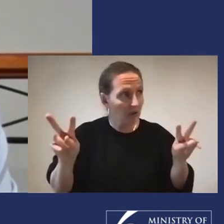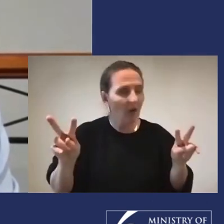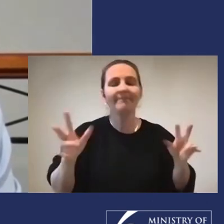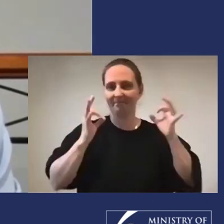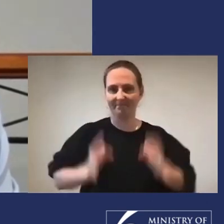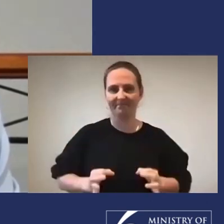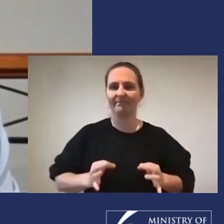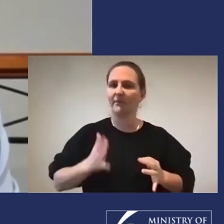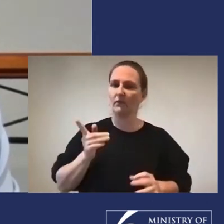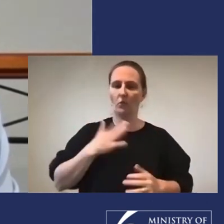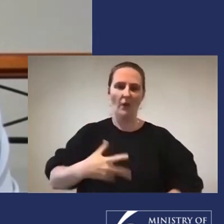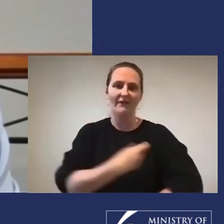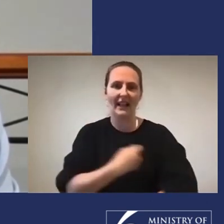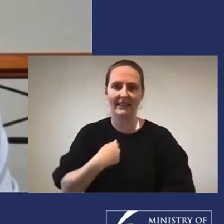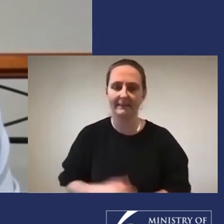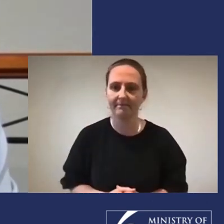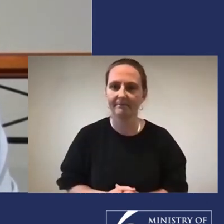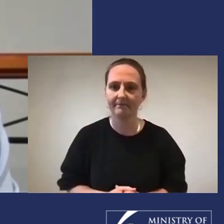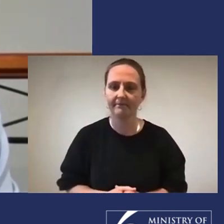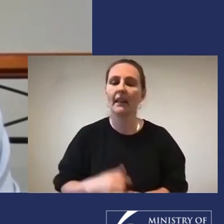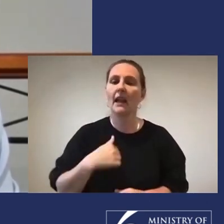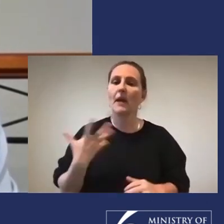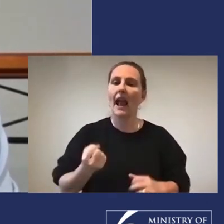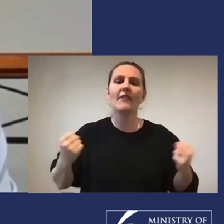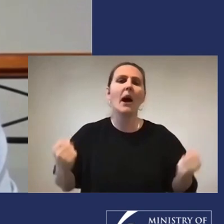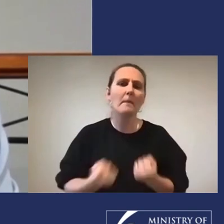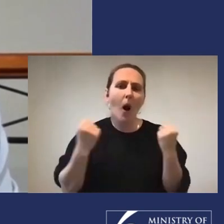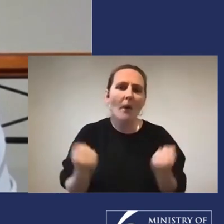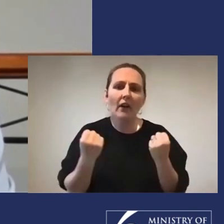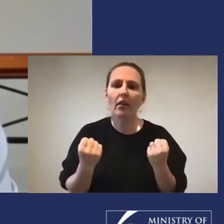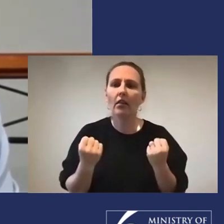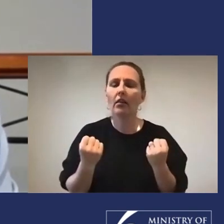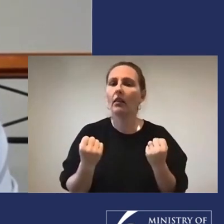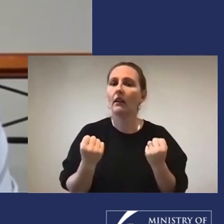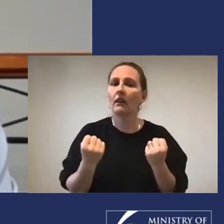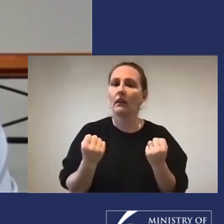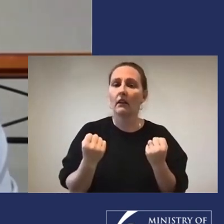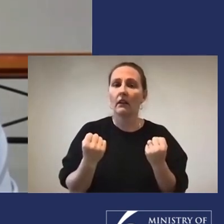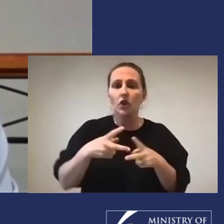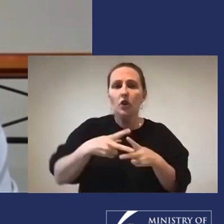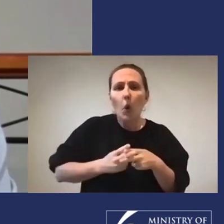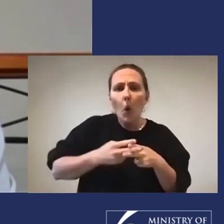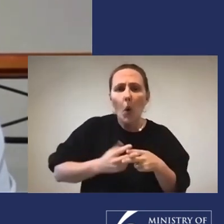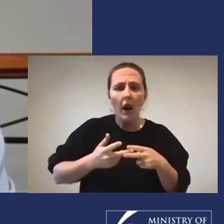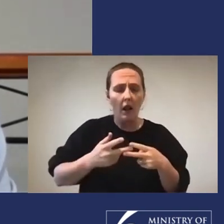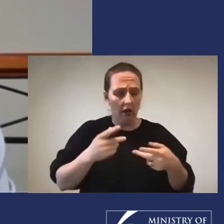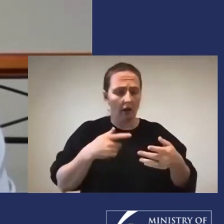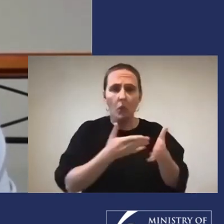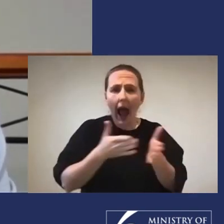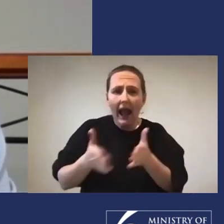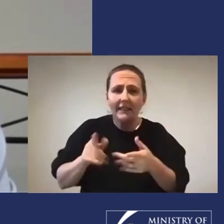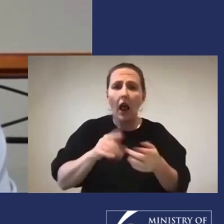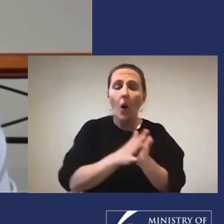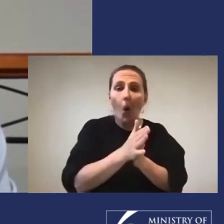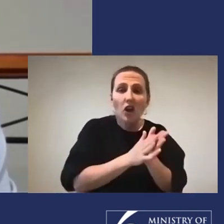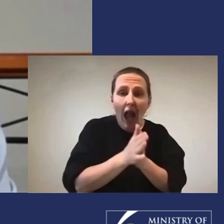tool that I could use with everything else we have to do with masks, washing our hands and social distancing, to really protect my, you know, my